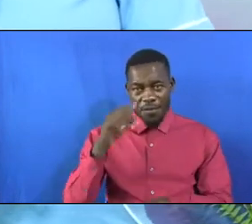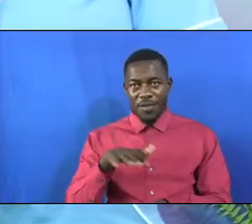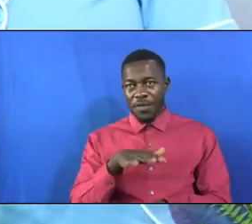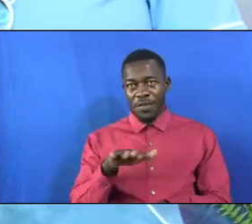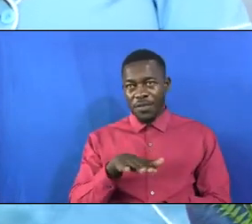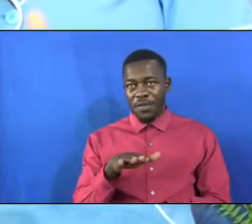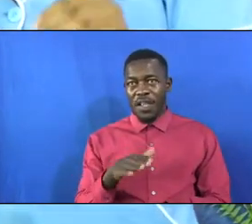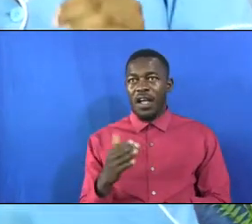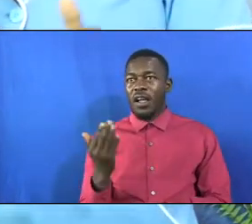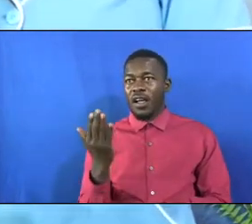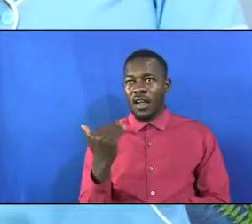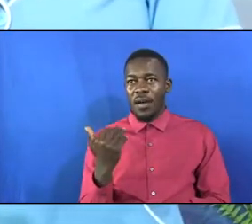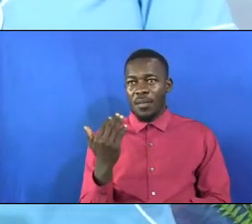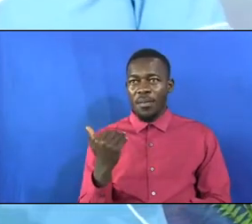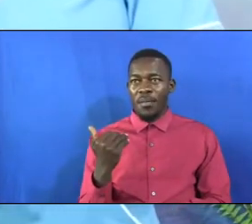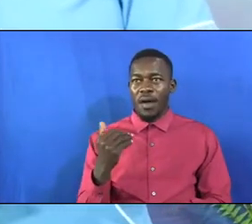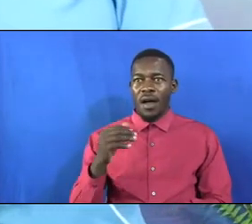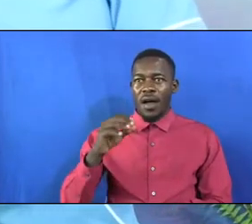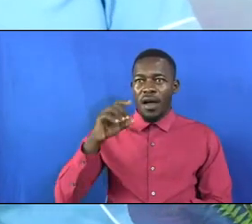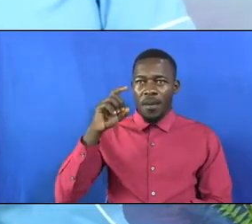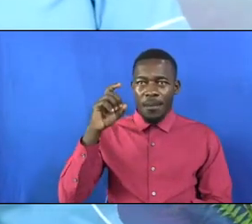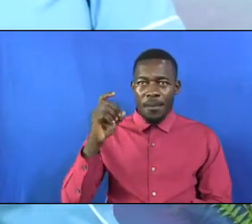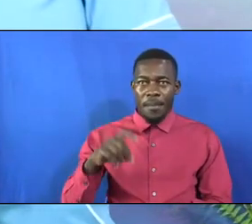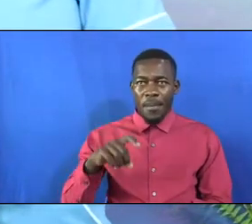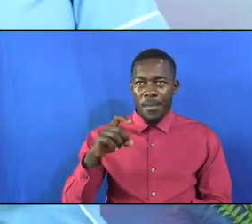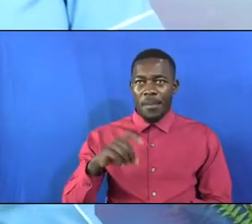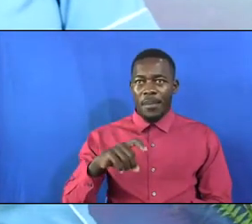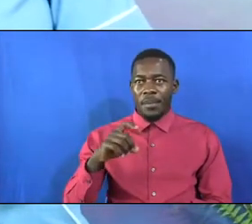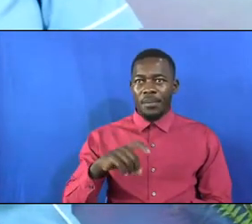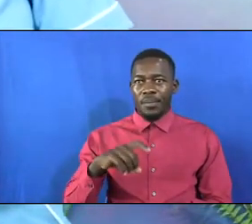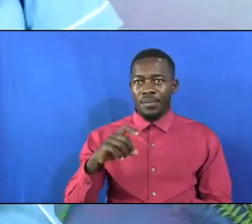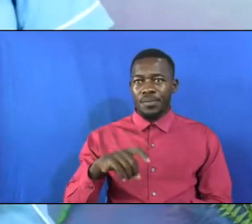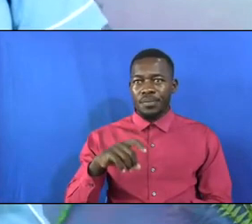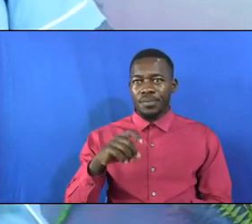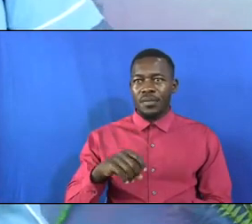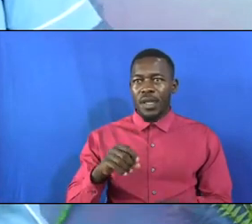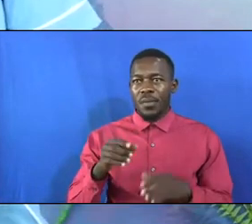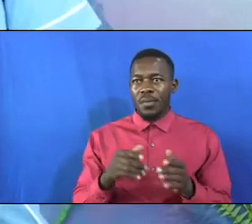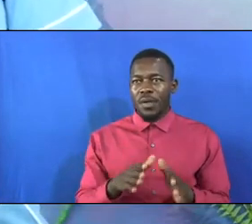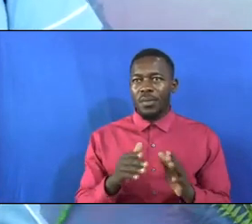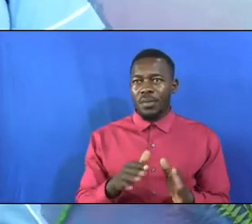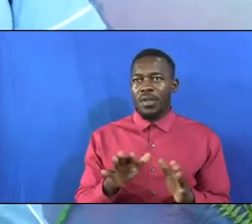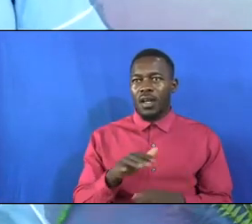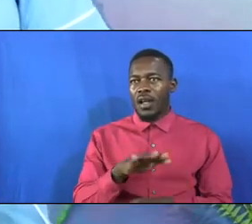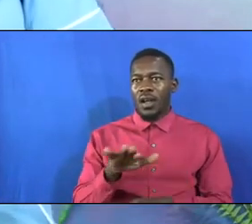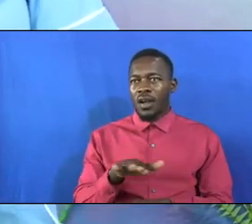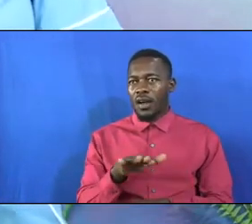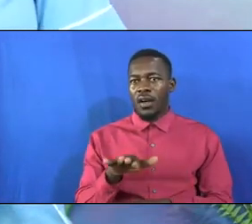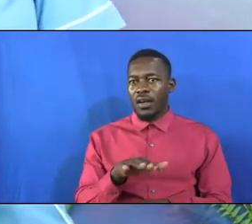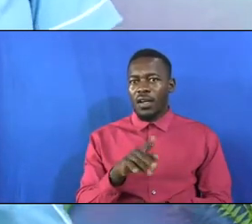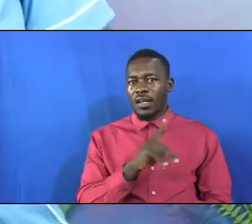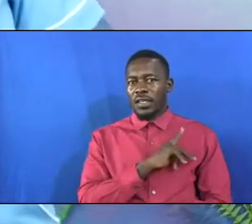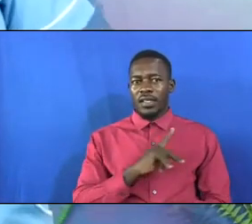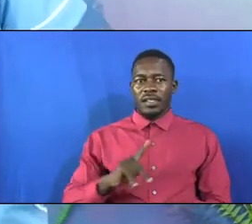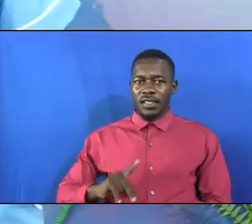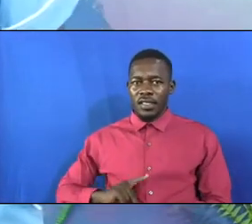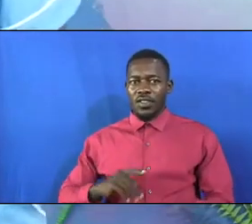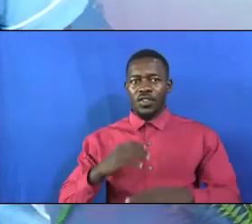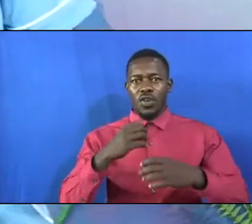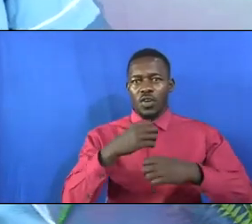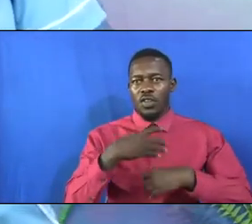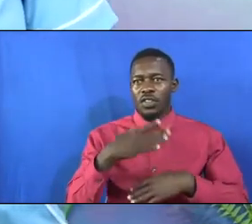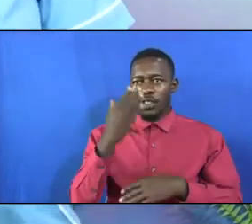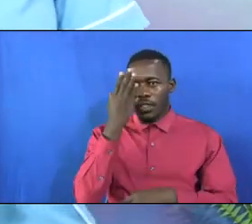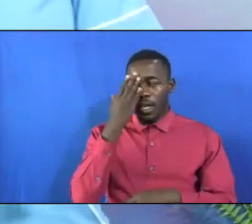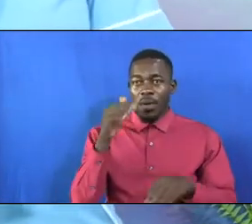we must deal shrewdly with them, or they will become even more numerous. And if war breaks out, we'll join our